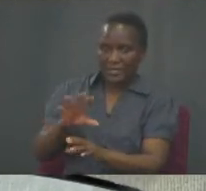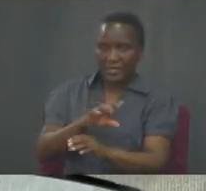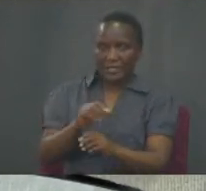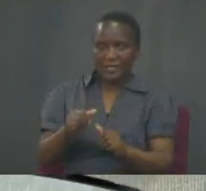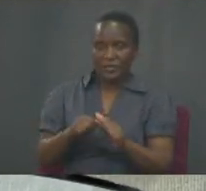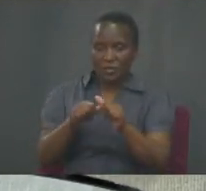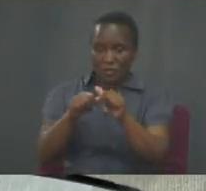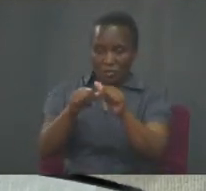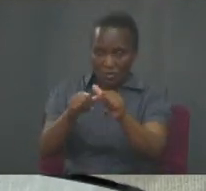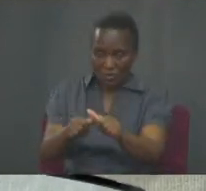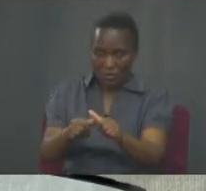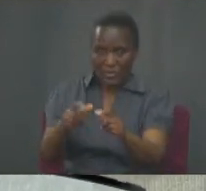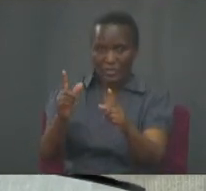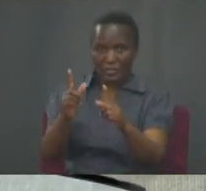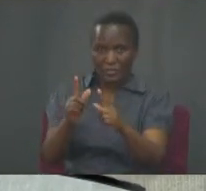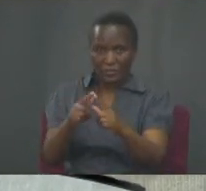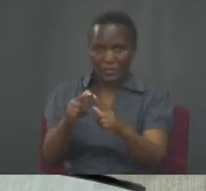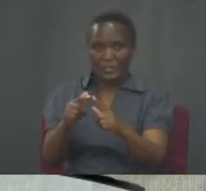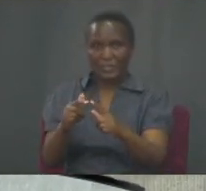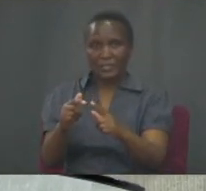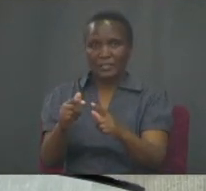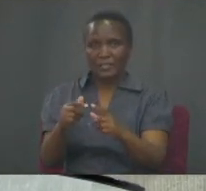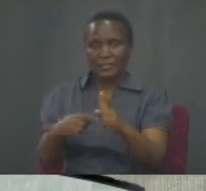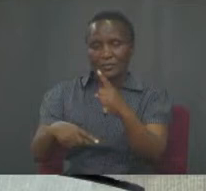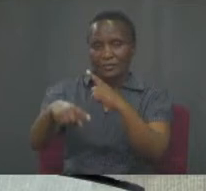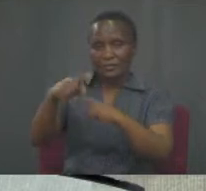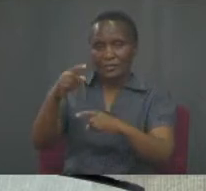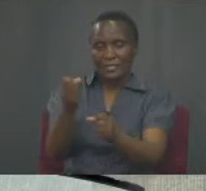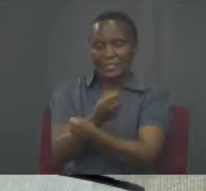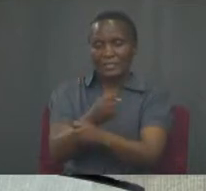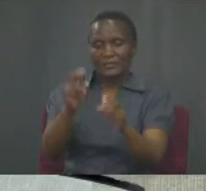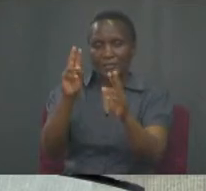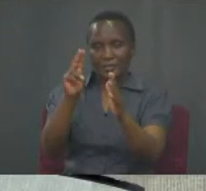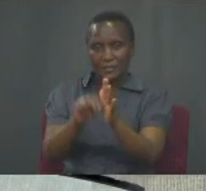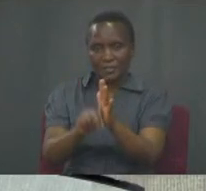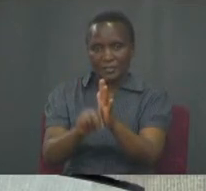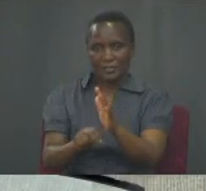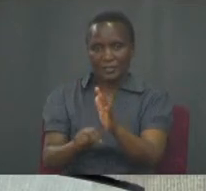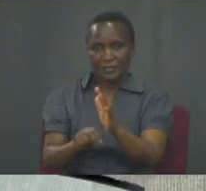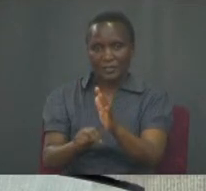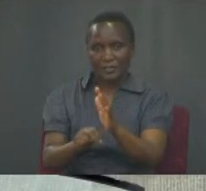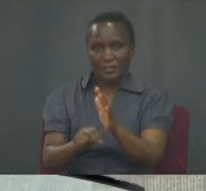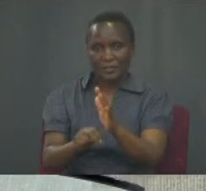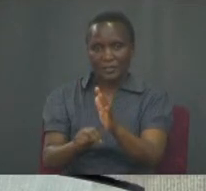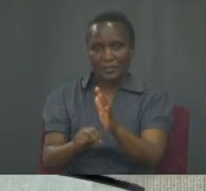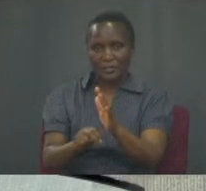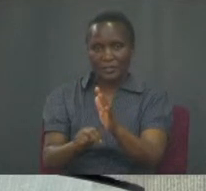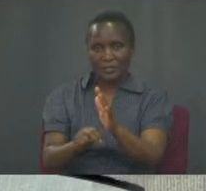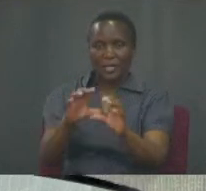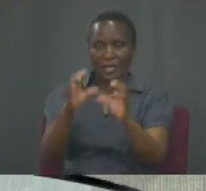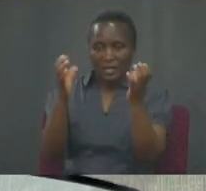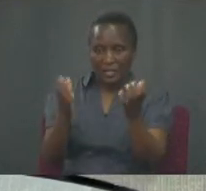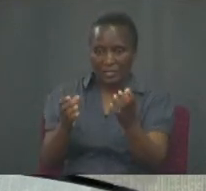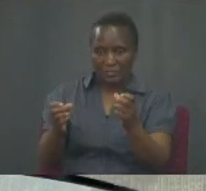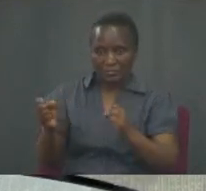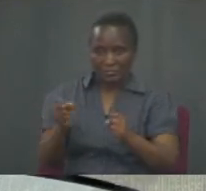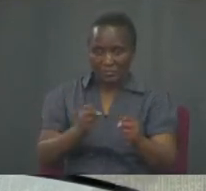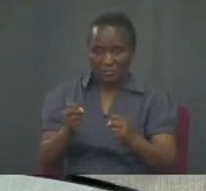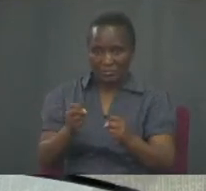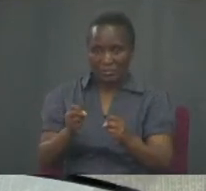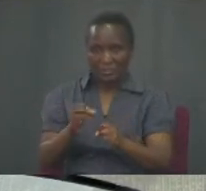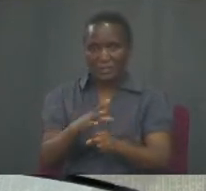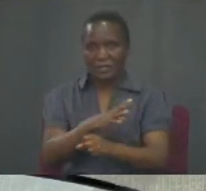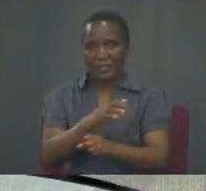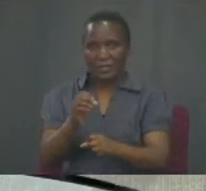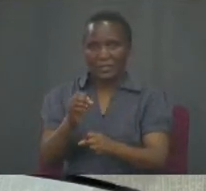the fray. Salvation's helmet on each head, with truth girt about. The earth shall tremble beneath our tread,